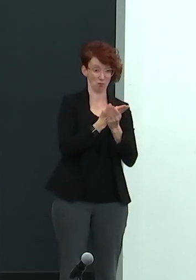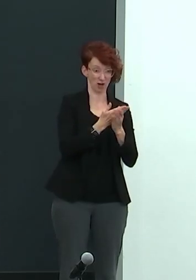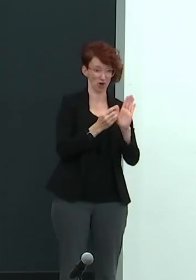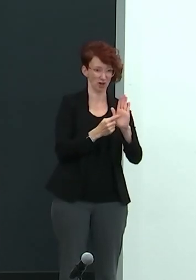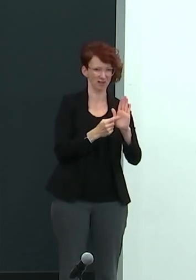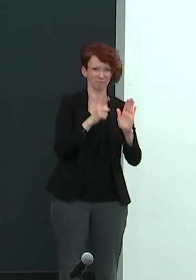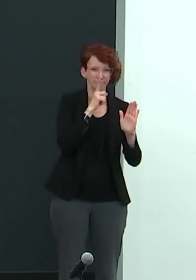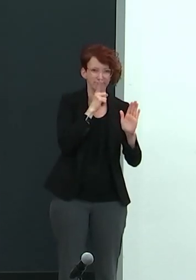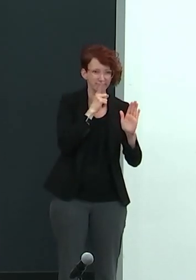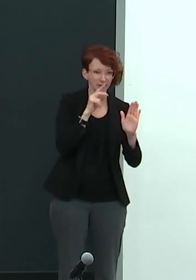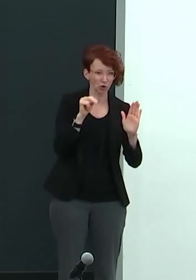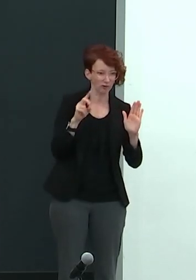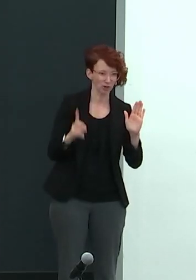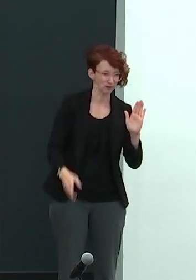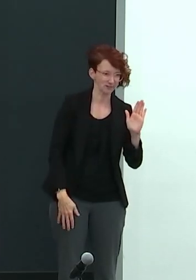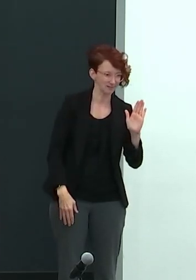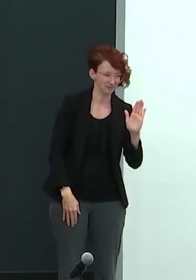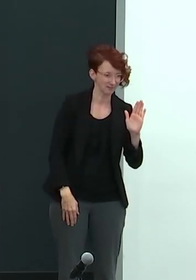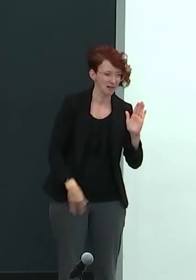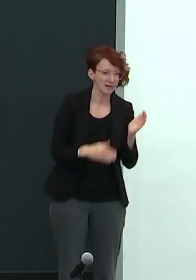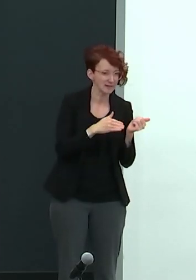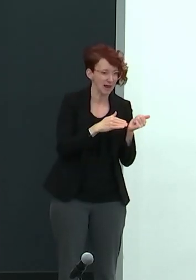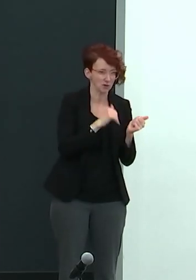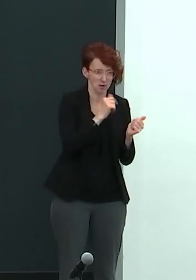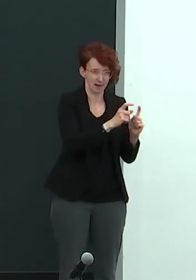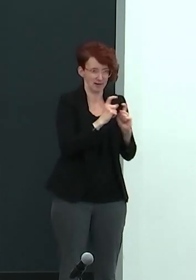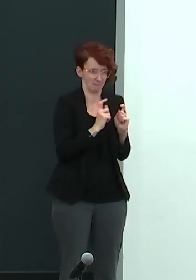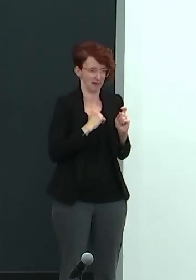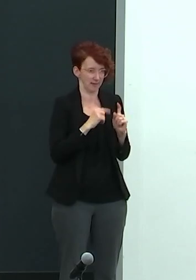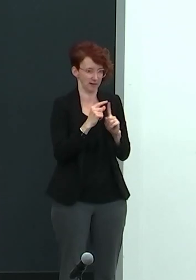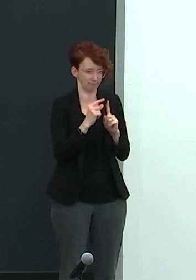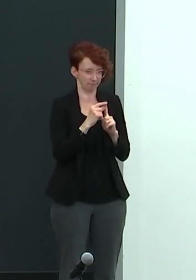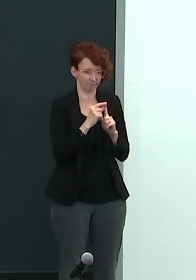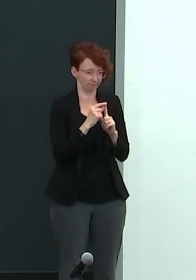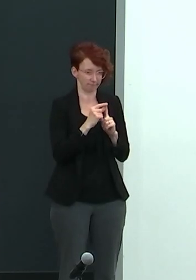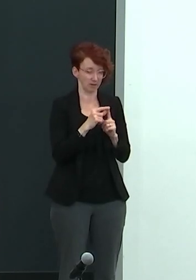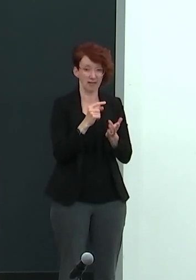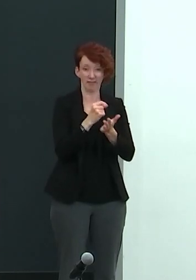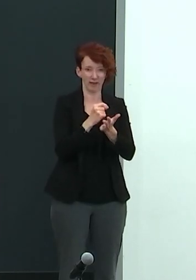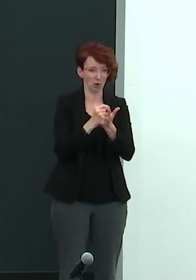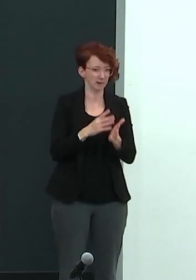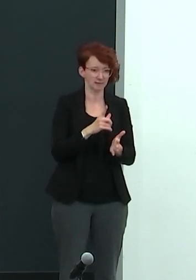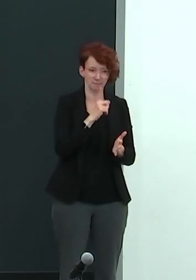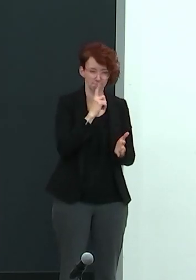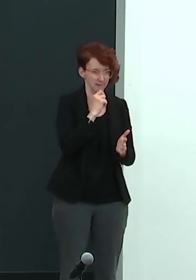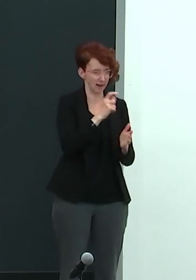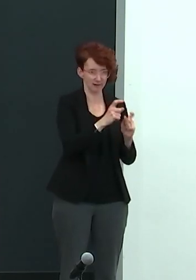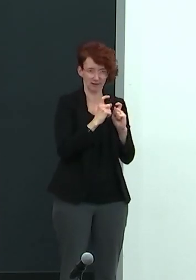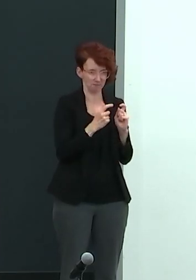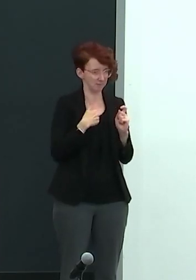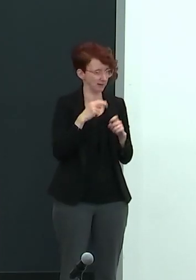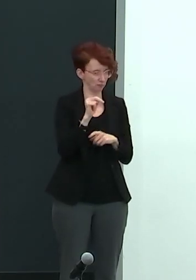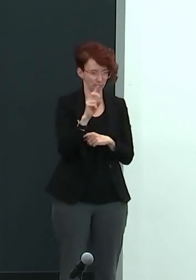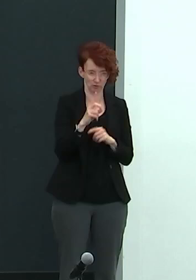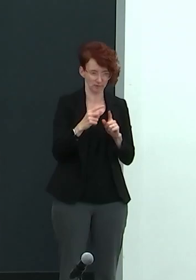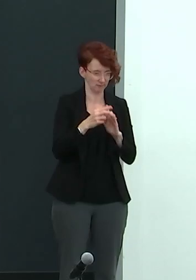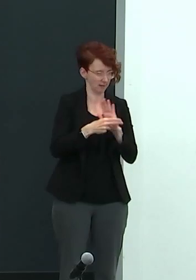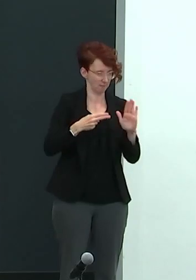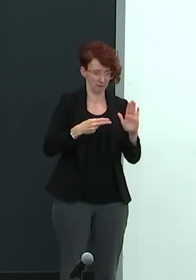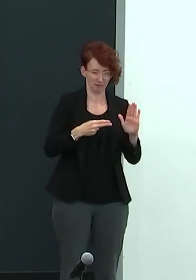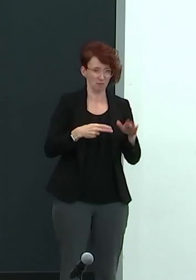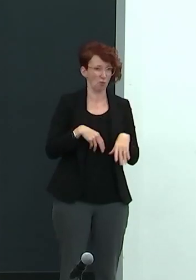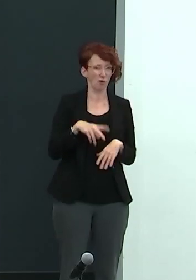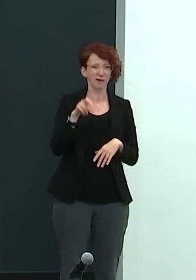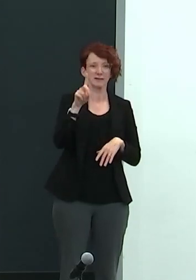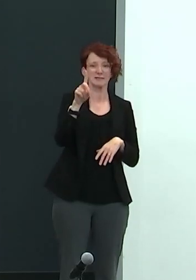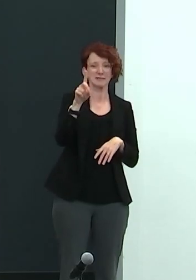not assigned to me by a doctor or a therapist. It appears nowhere in our DSM,